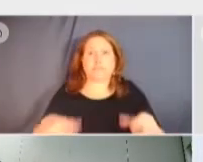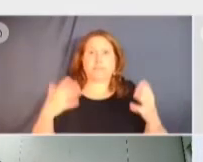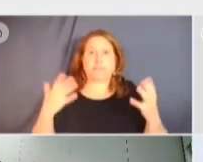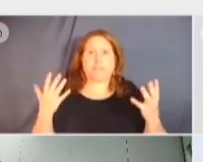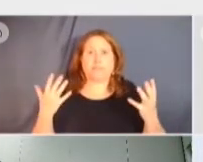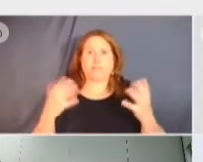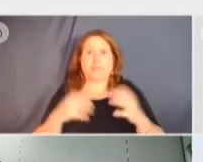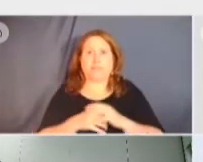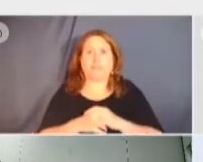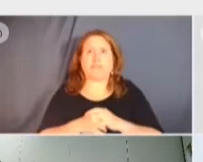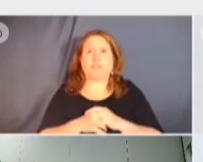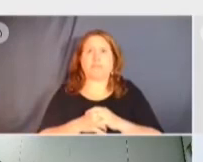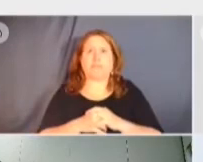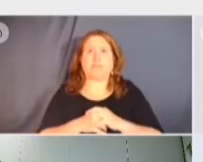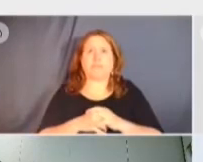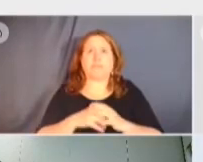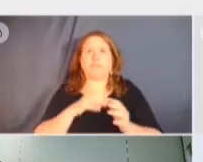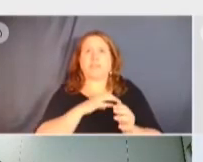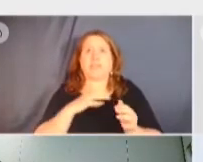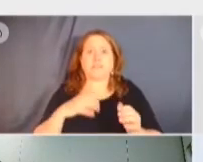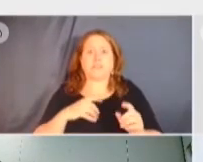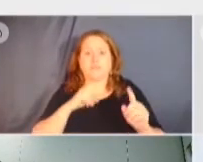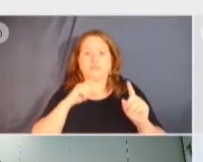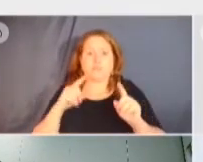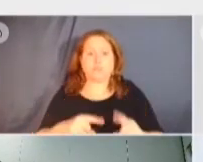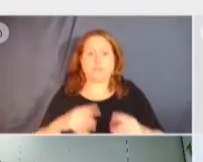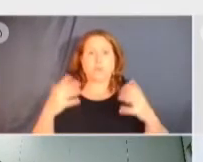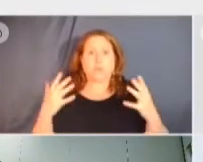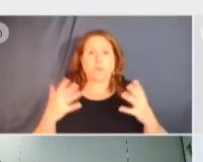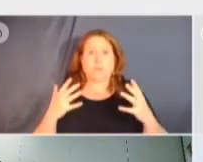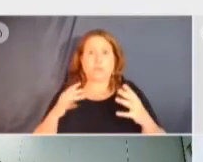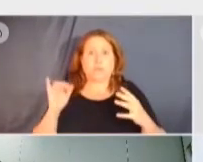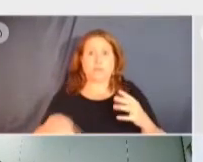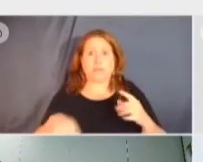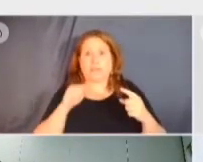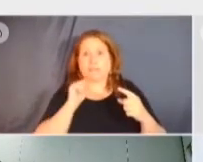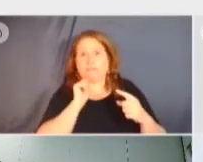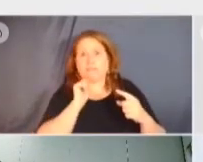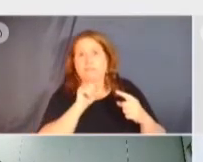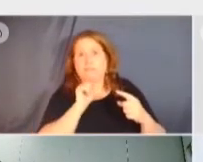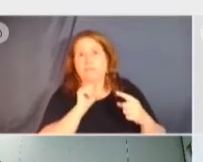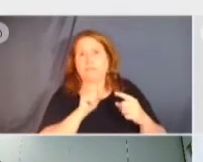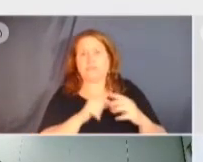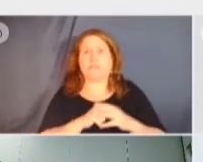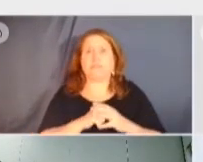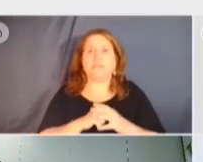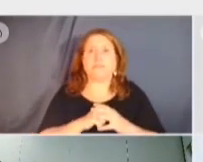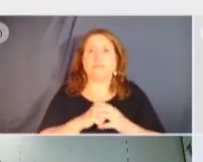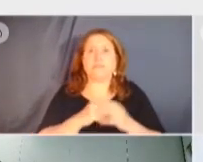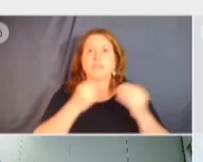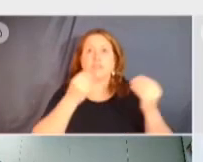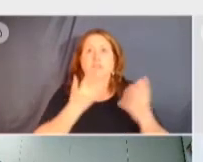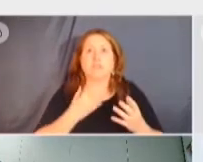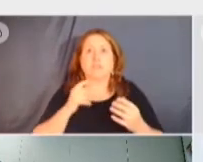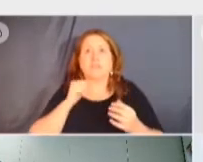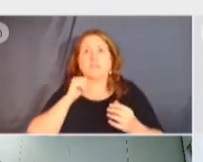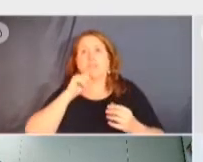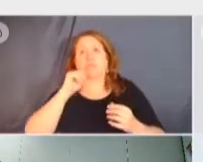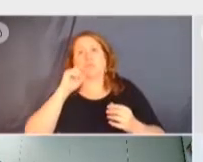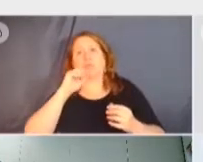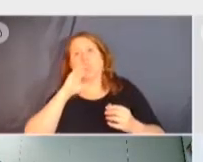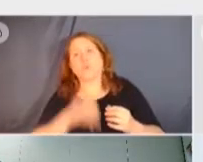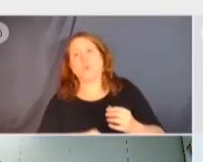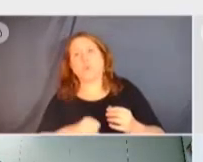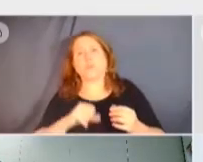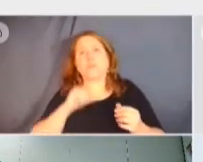reporting, we were always told that there were. It was old, it was dead, they're not here, they're not there.